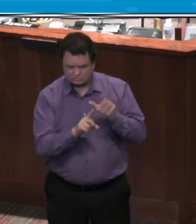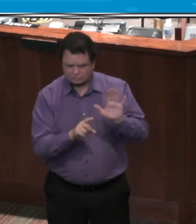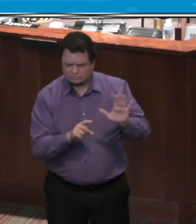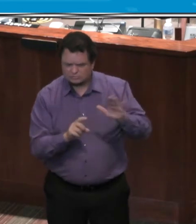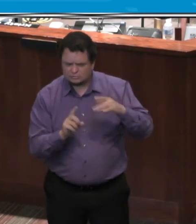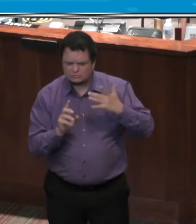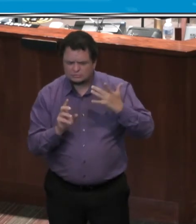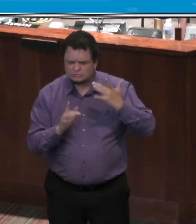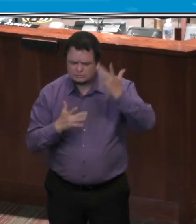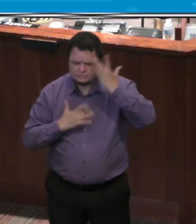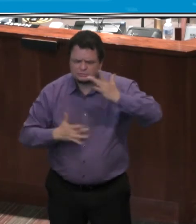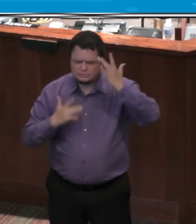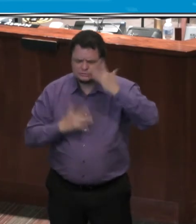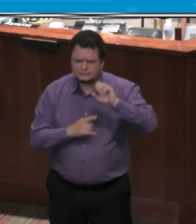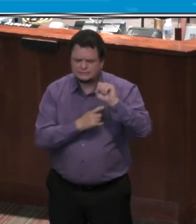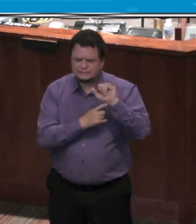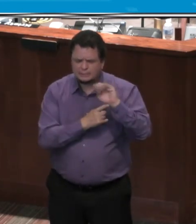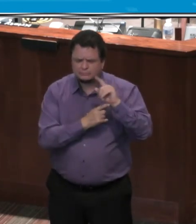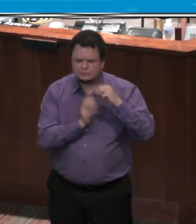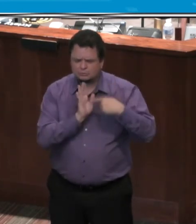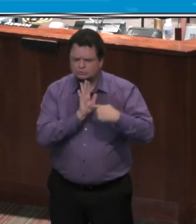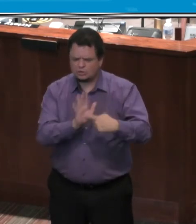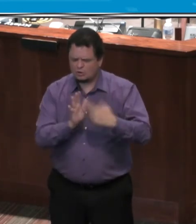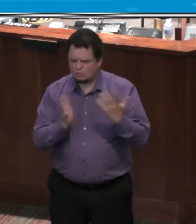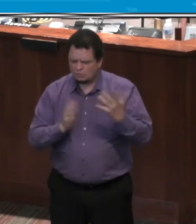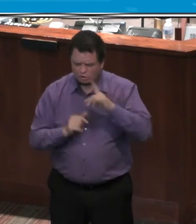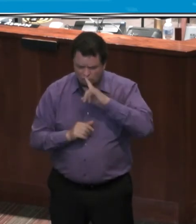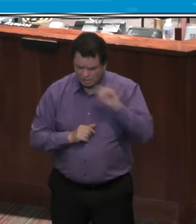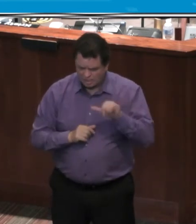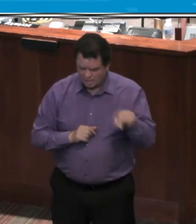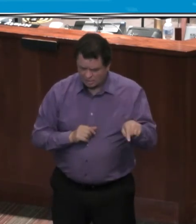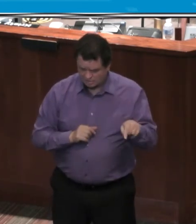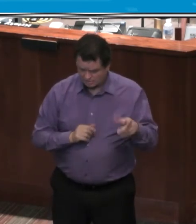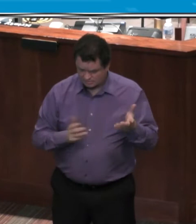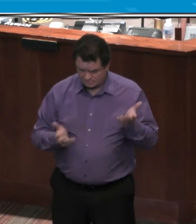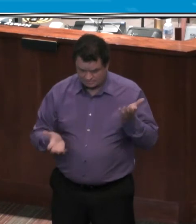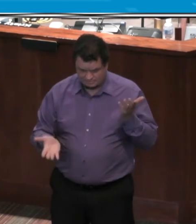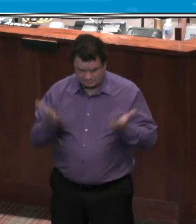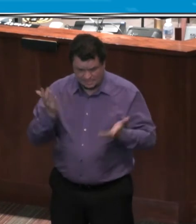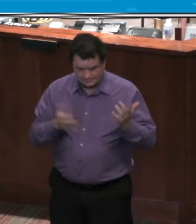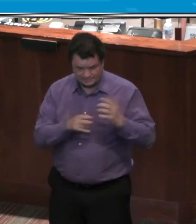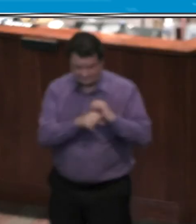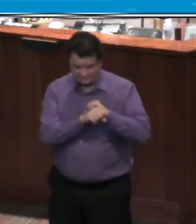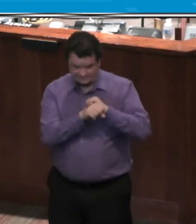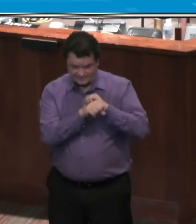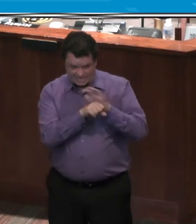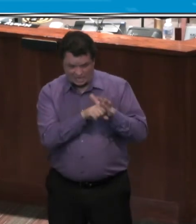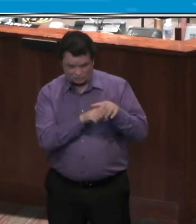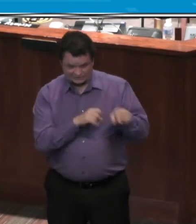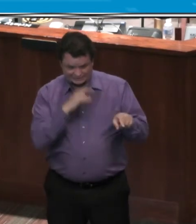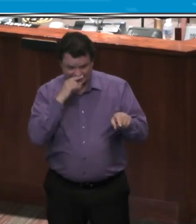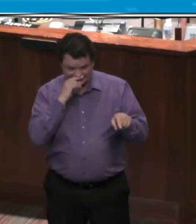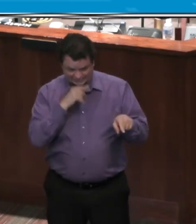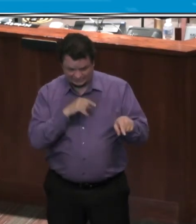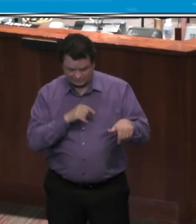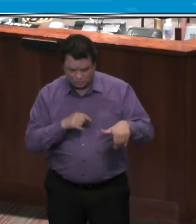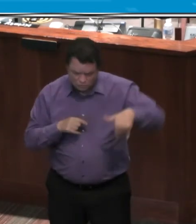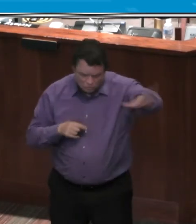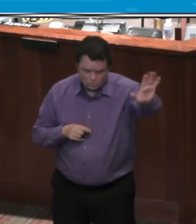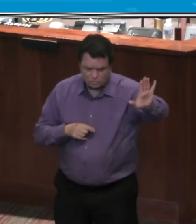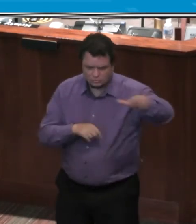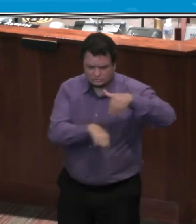represent a possible COVID and they're sent home? We're getting into flu season, and I think you know where I'm going. The symptomology is very